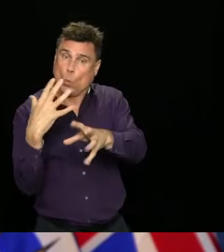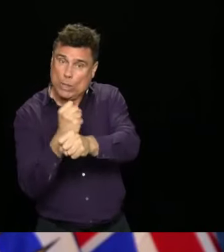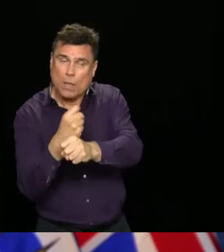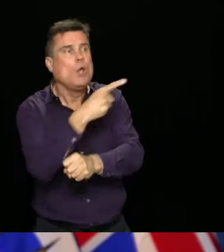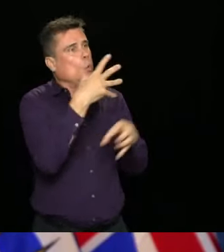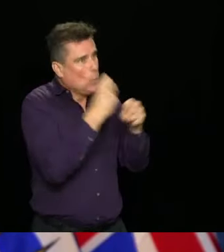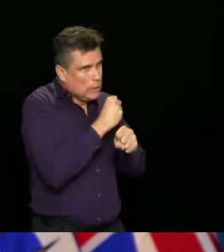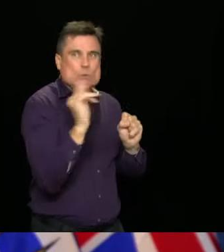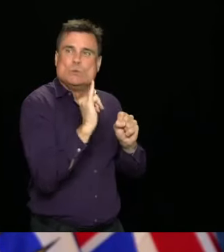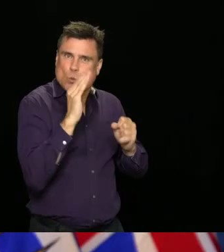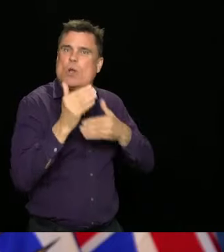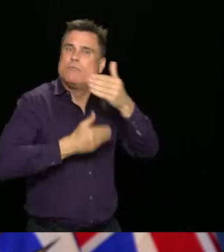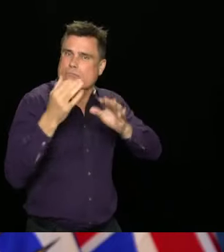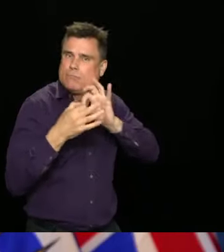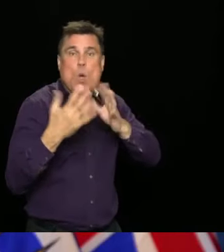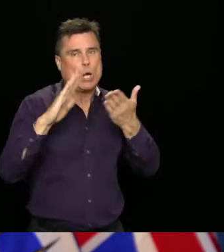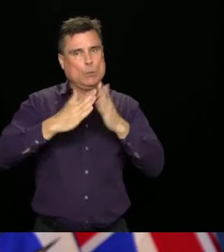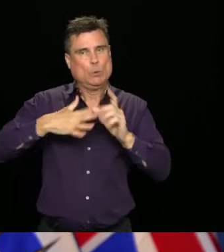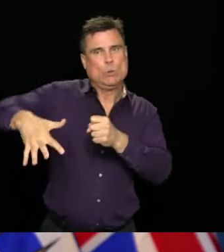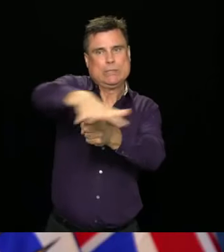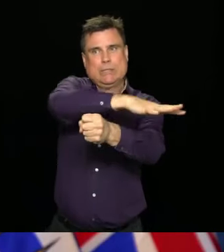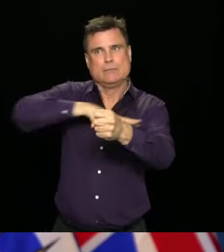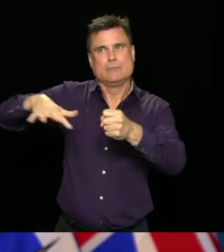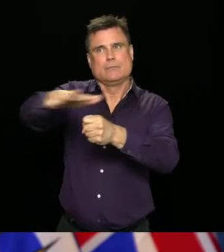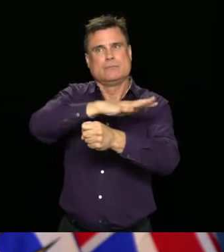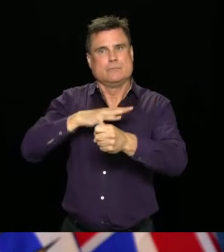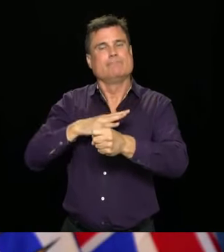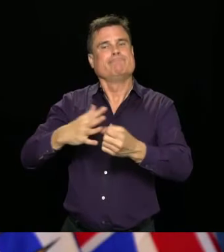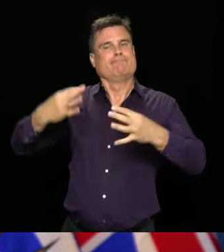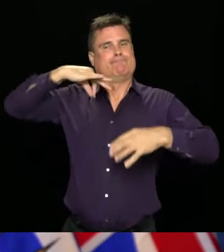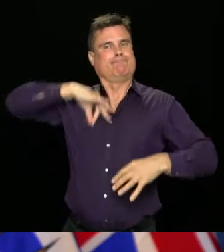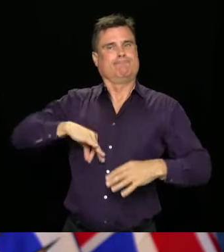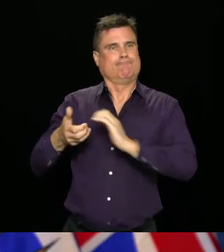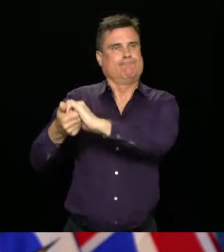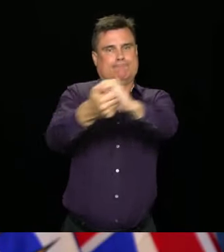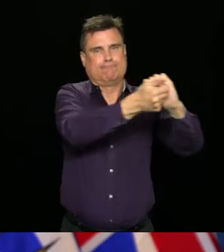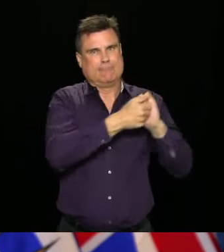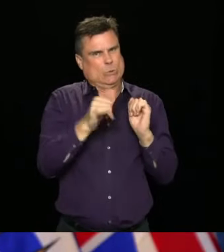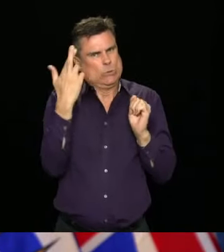businesses to get back up and running. Richard Zisman, Global News.